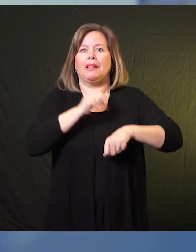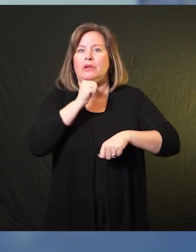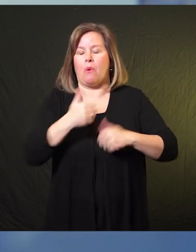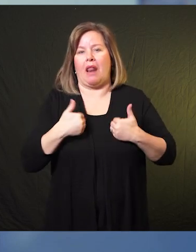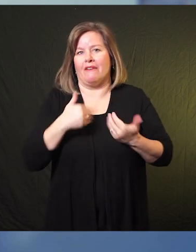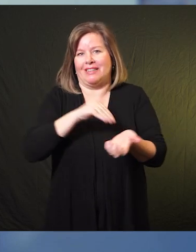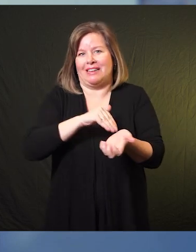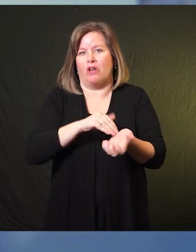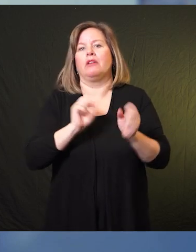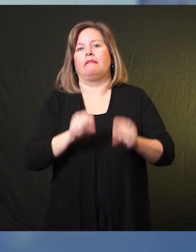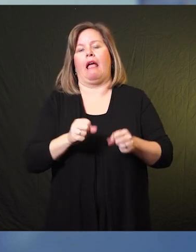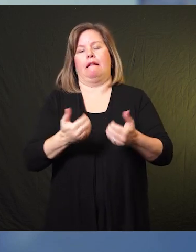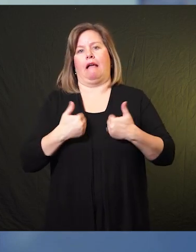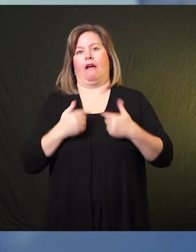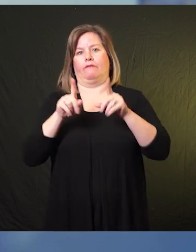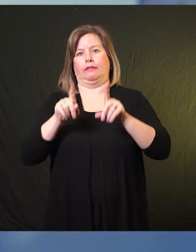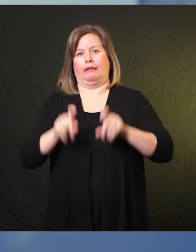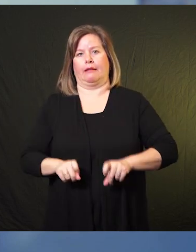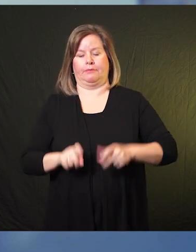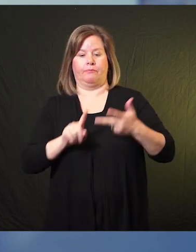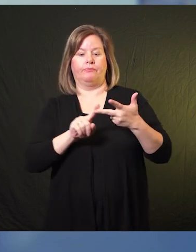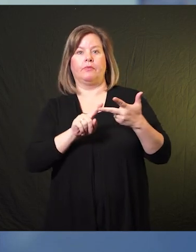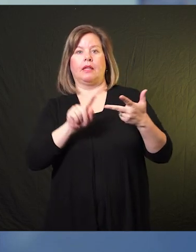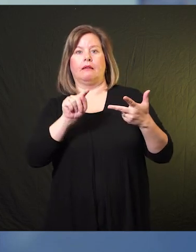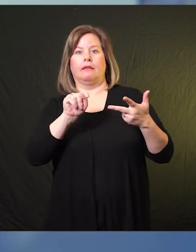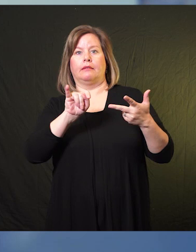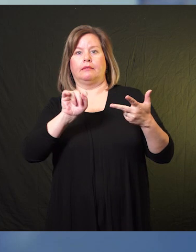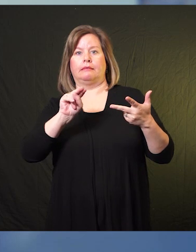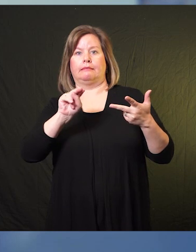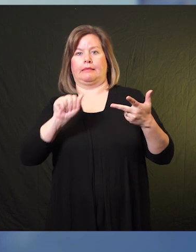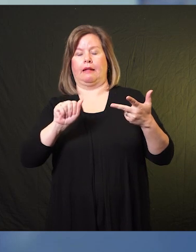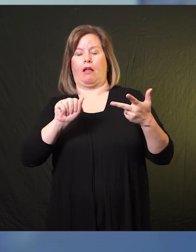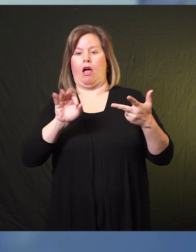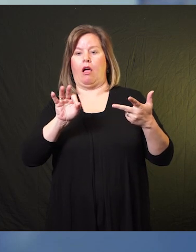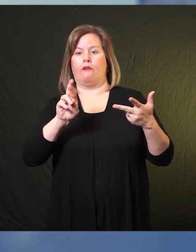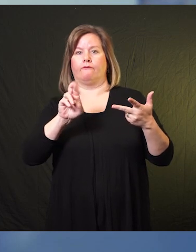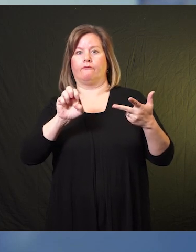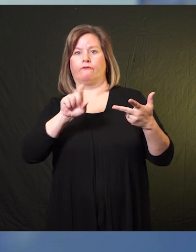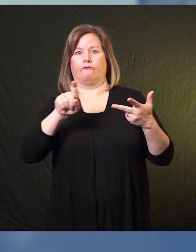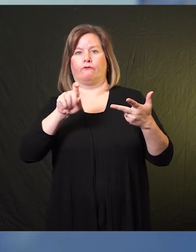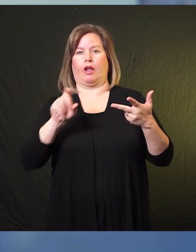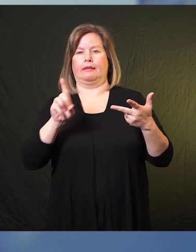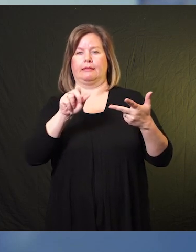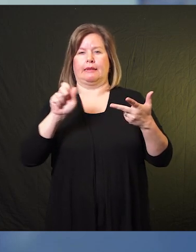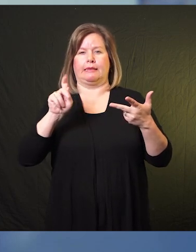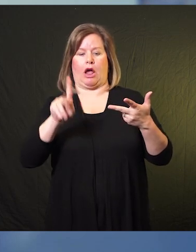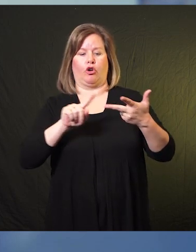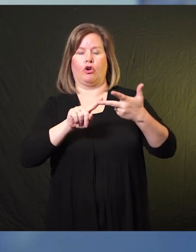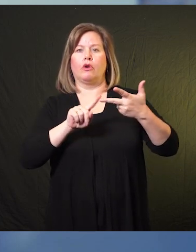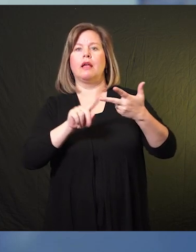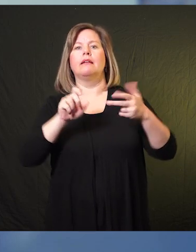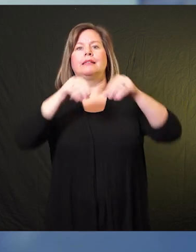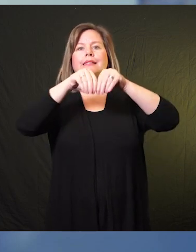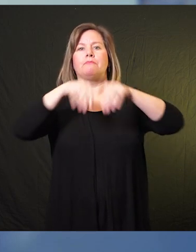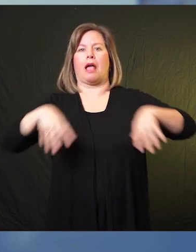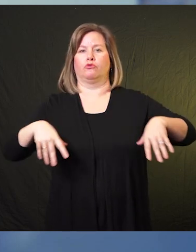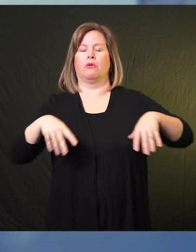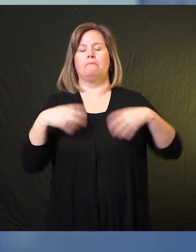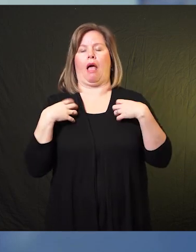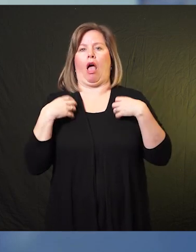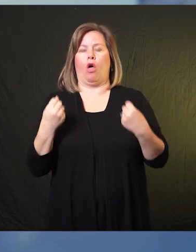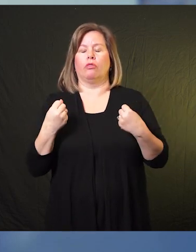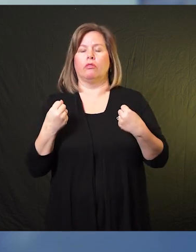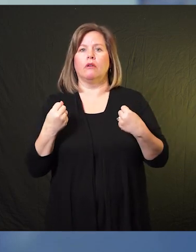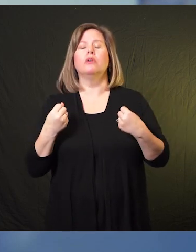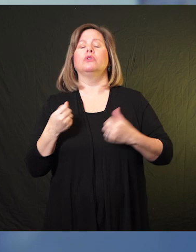also Tina Fries-Decker and the amazing people at Spectrum Health. They're always there for us, and they're always a tremendous resource. In this case with